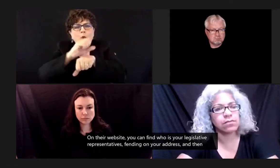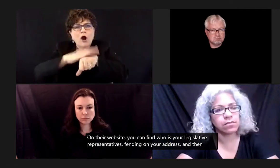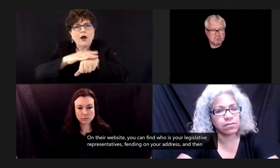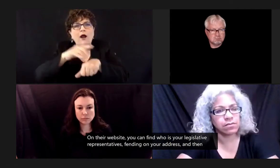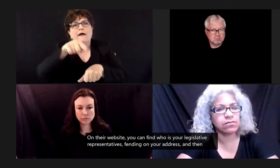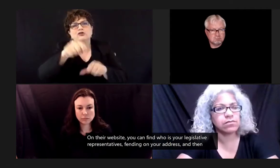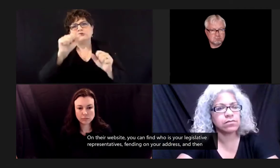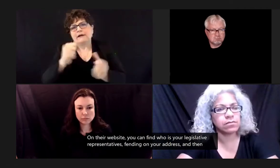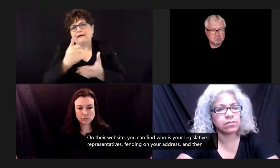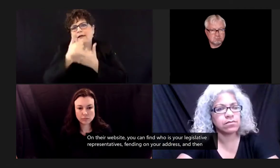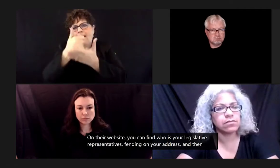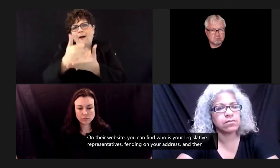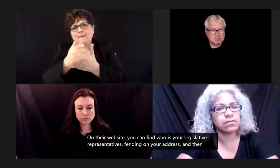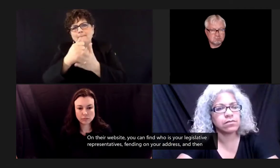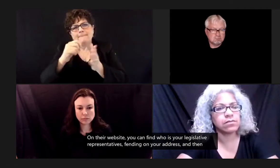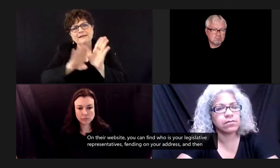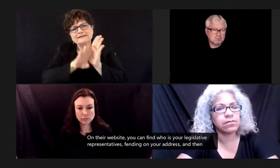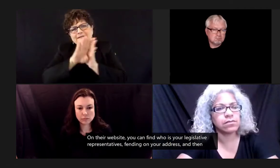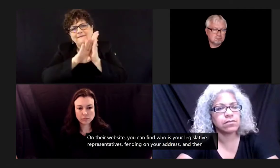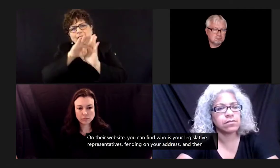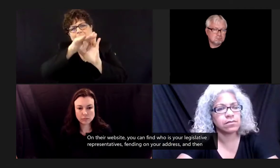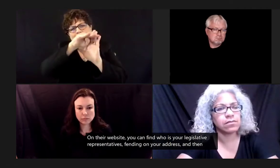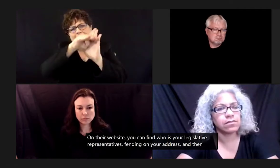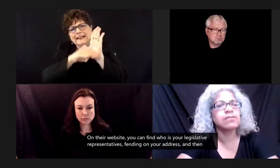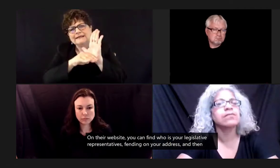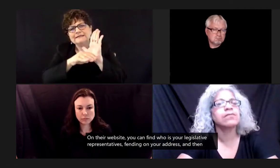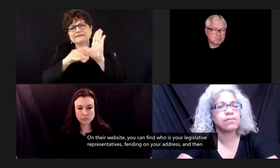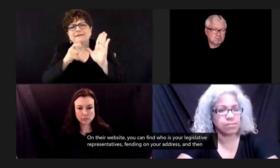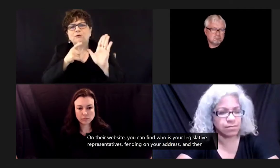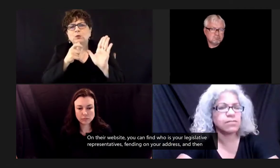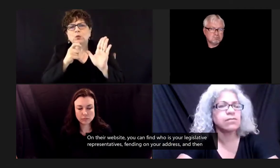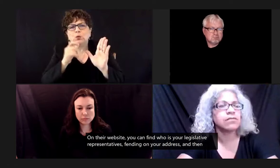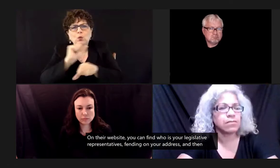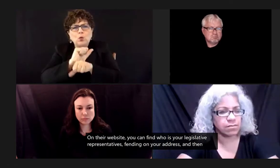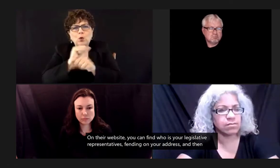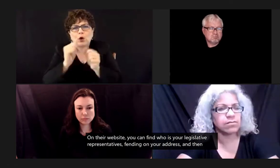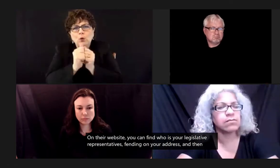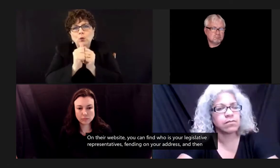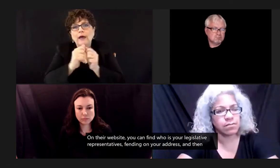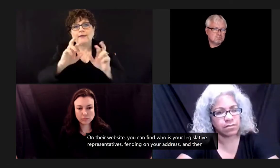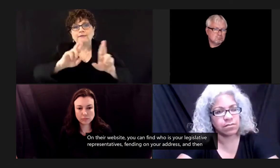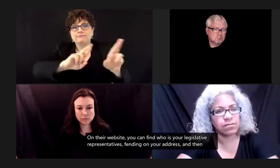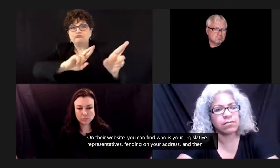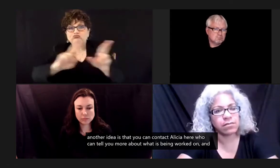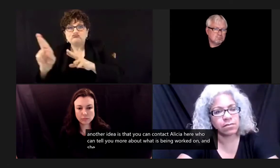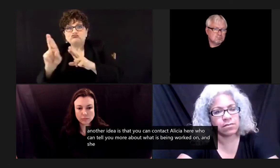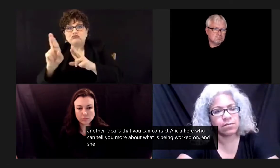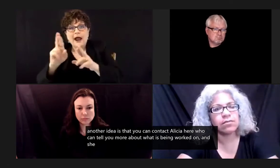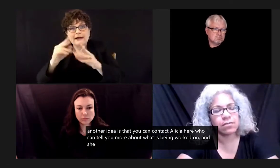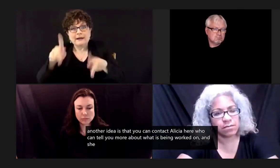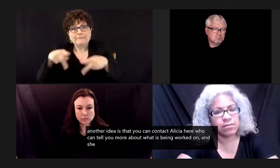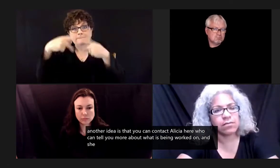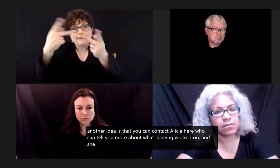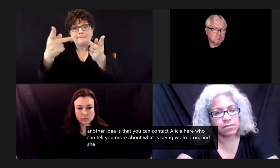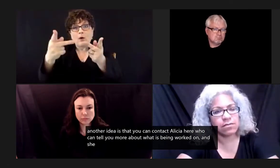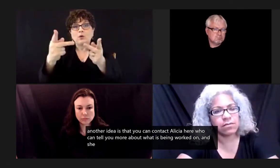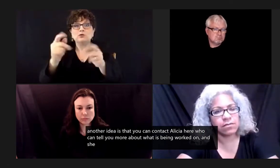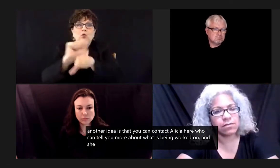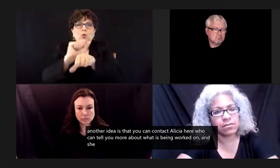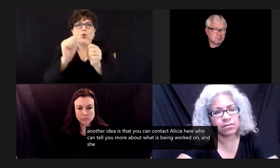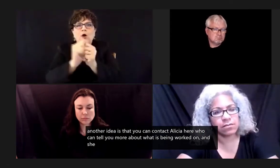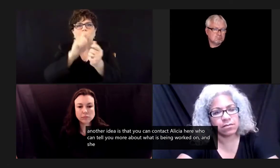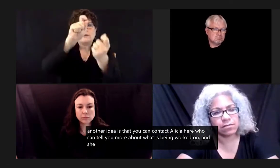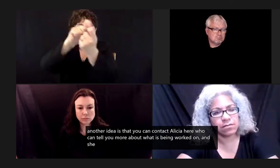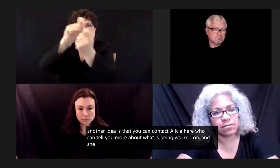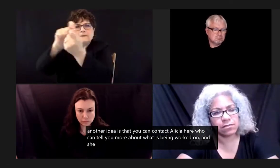here, who can tell you more about what is being worked on. And she can help you with developing a list of who to work with